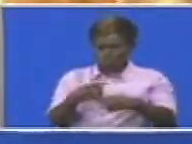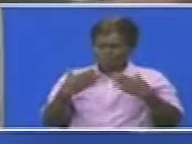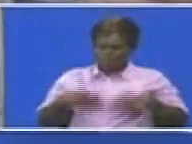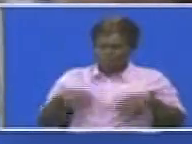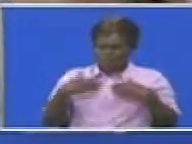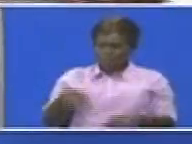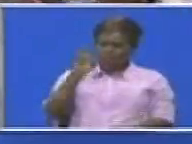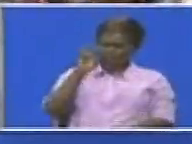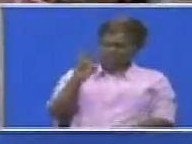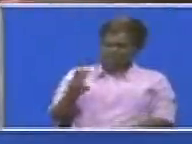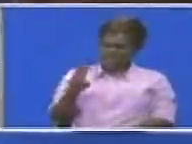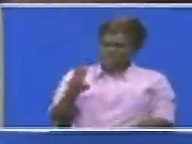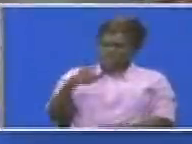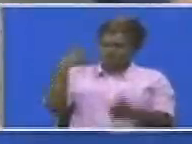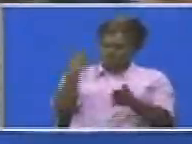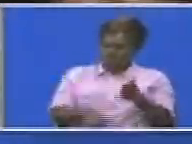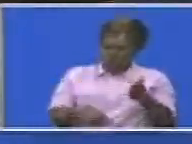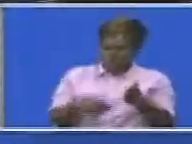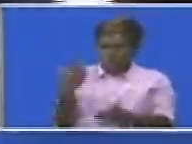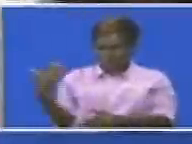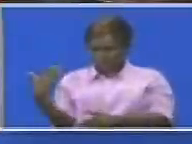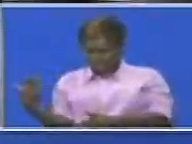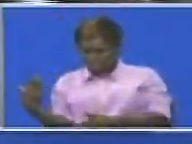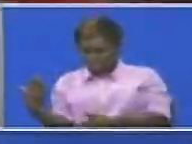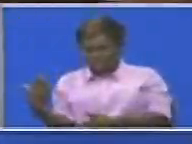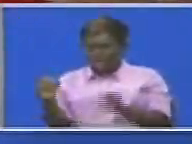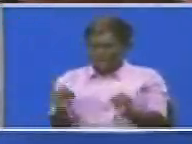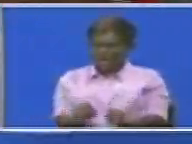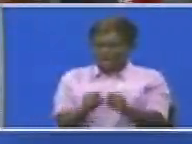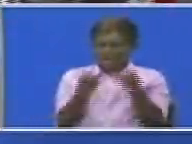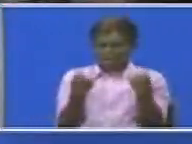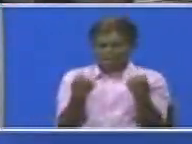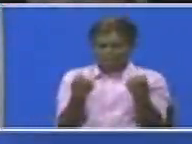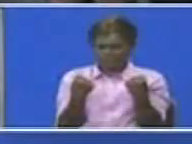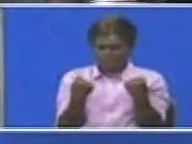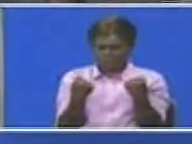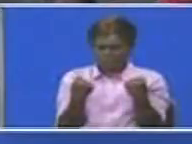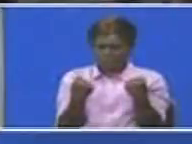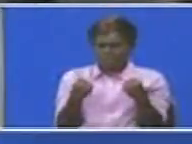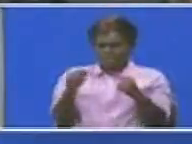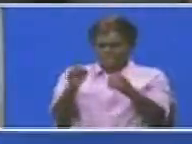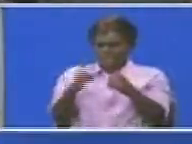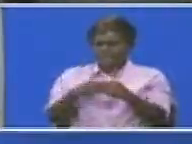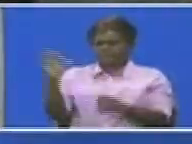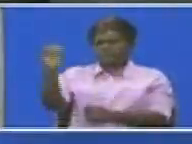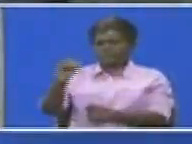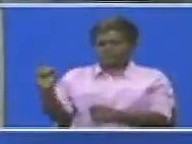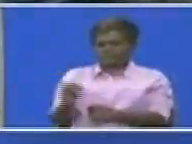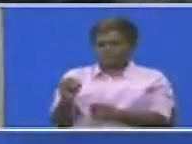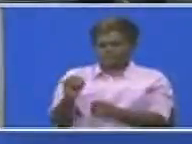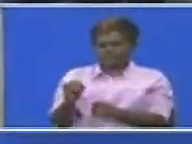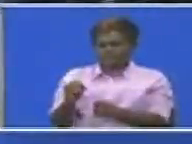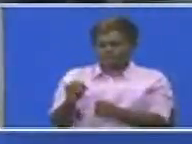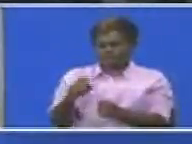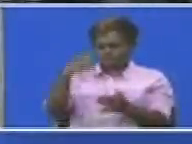on the lookout for rising commodity prices. This comes as December inflation shot to 8%, further driving up the cost